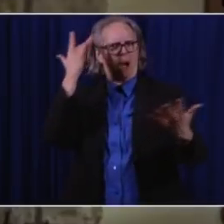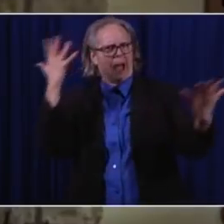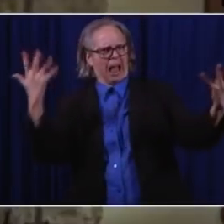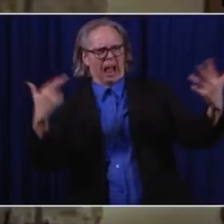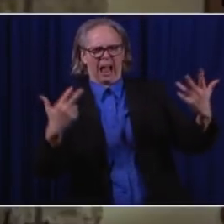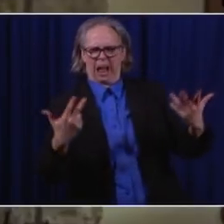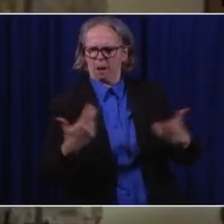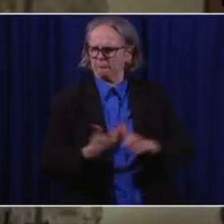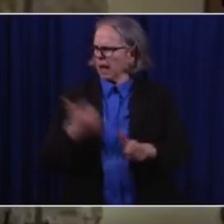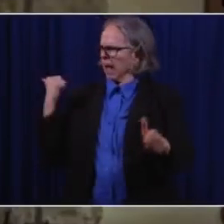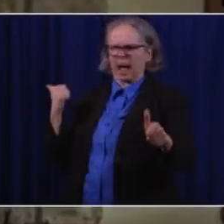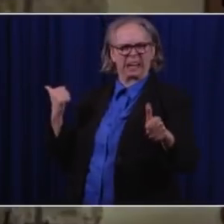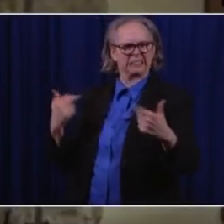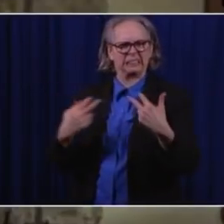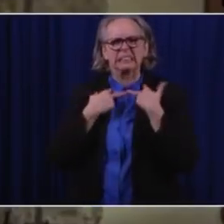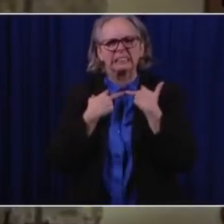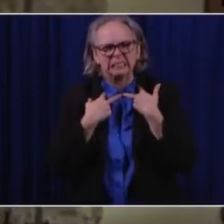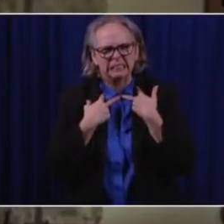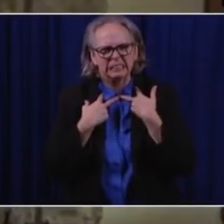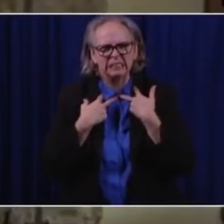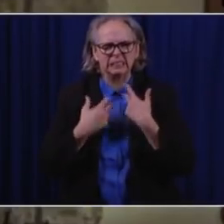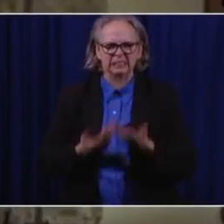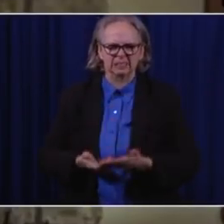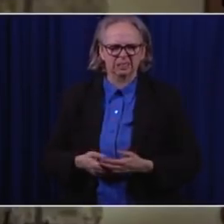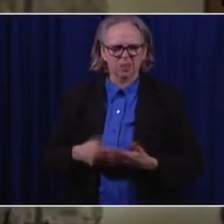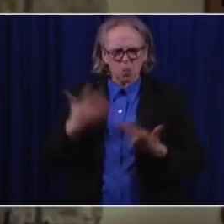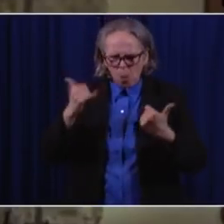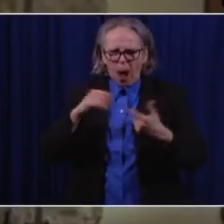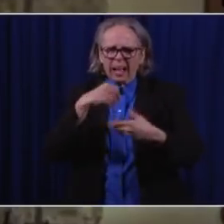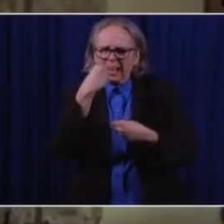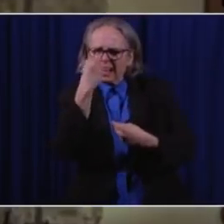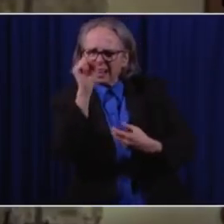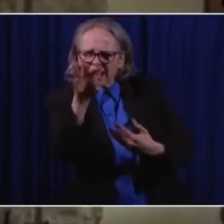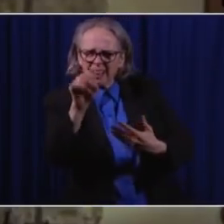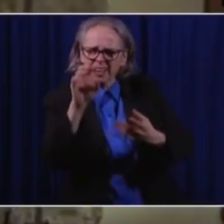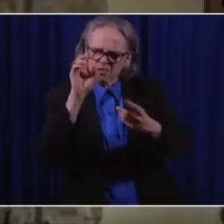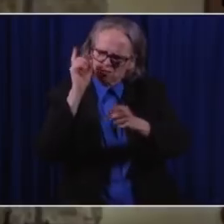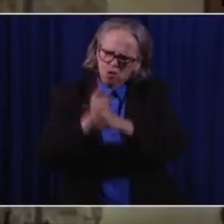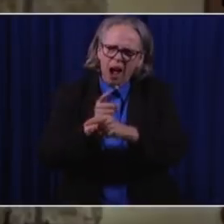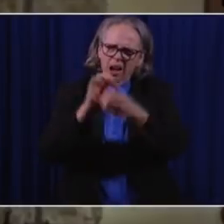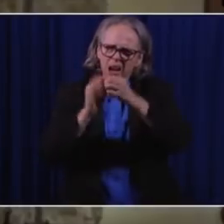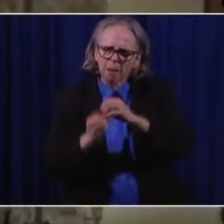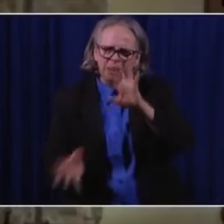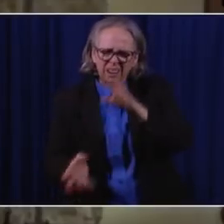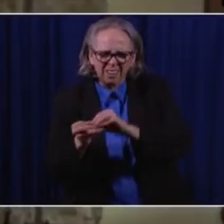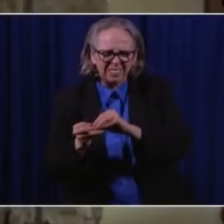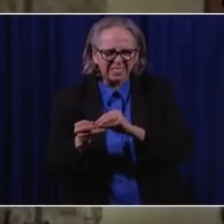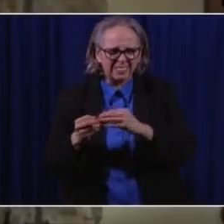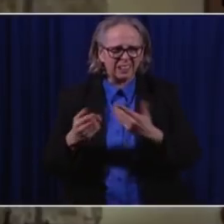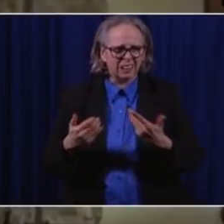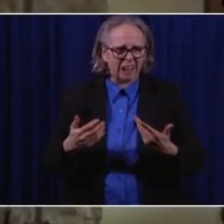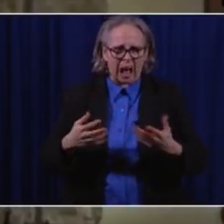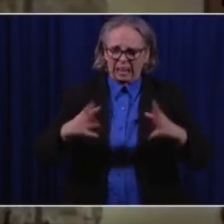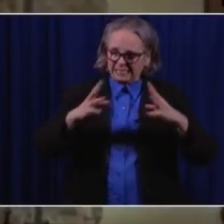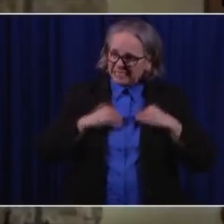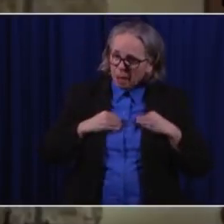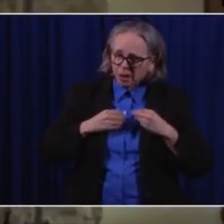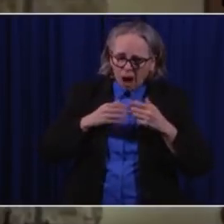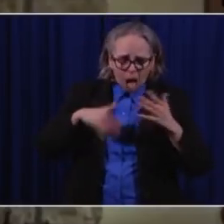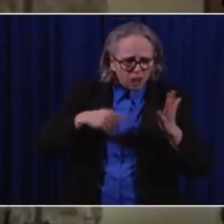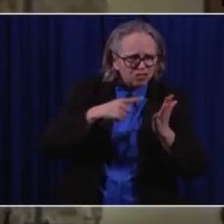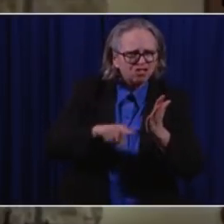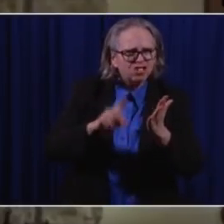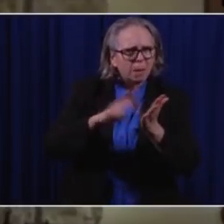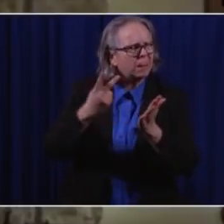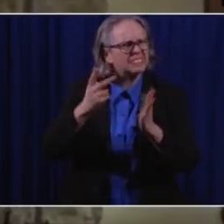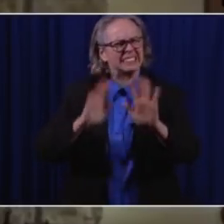And we want to be accurate, we want to be correct, and we don't want to just take them without clearing them. Now, most of them, when you go back, I'm told by our